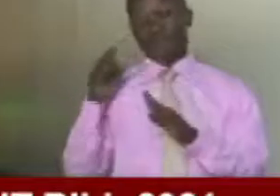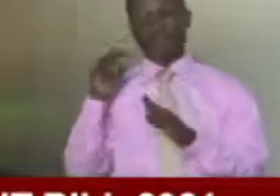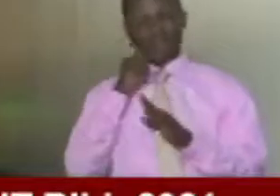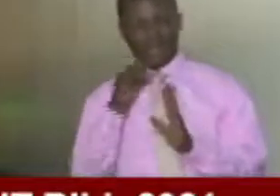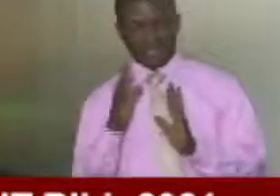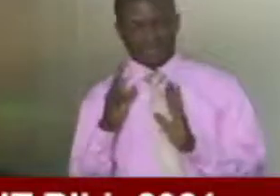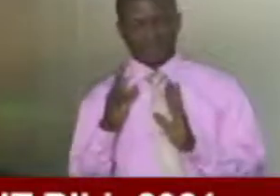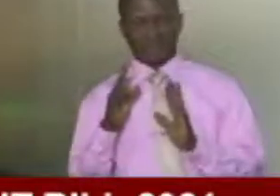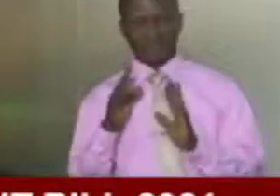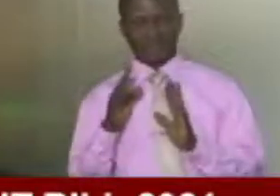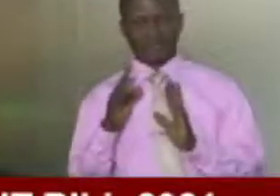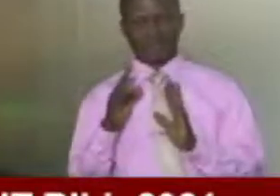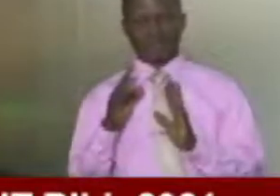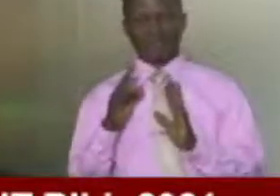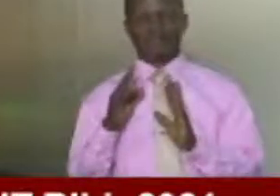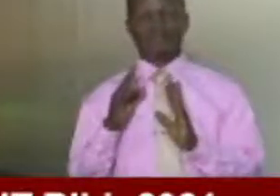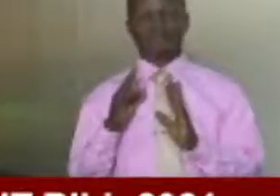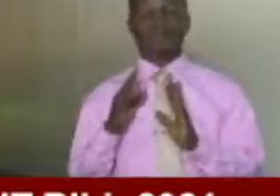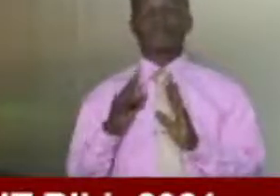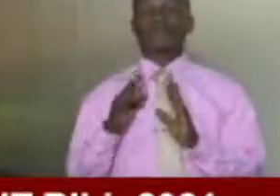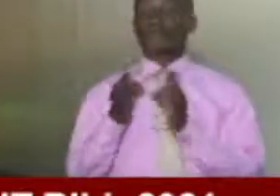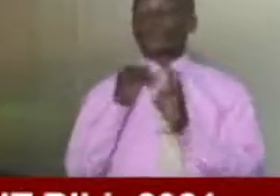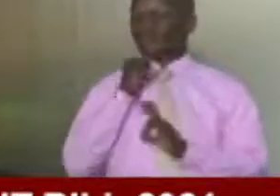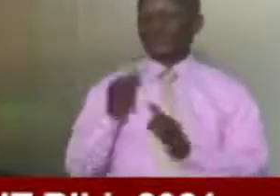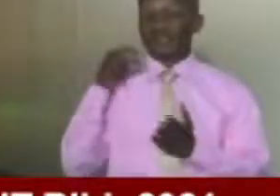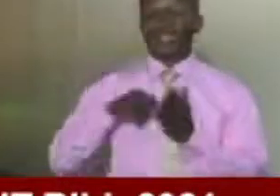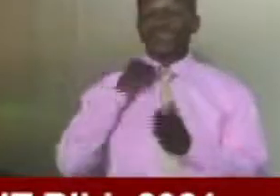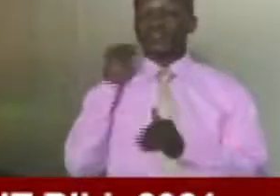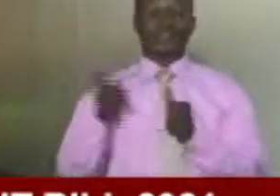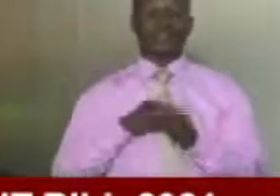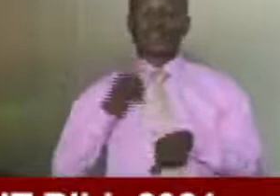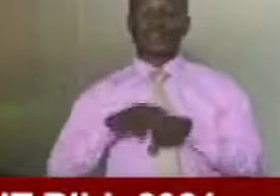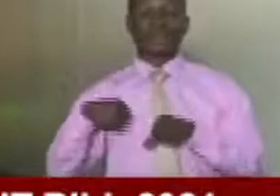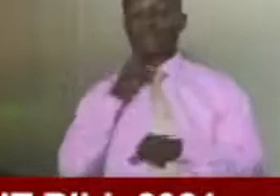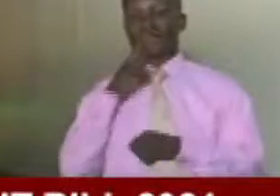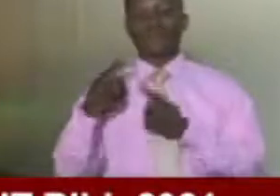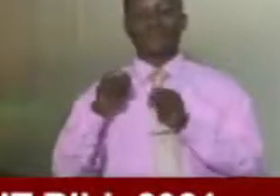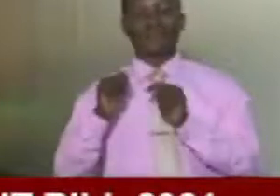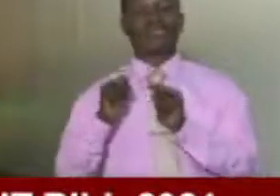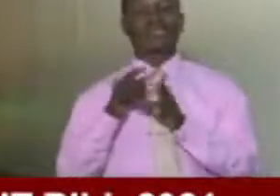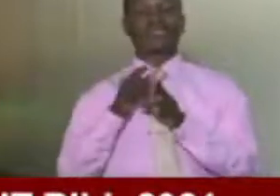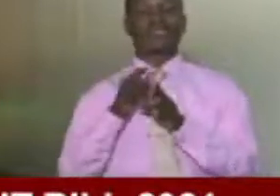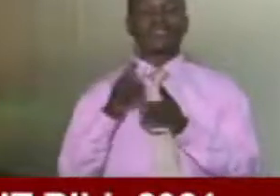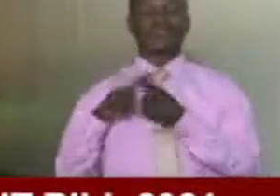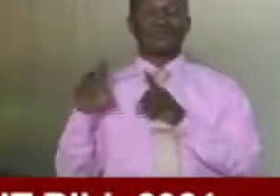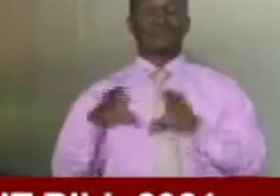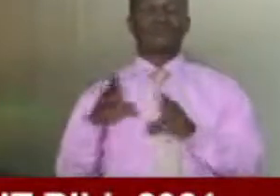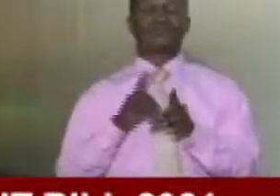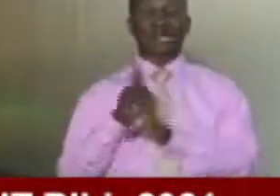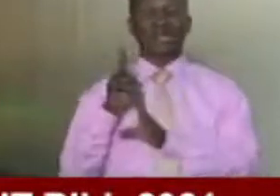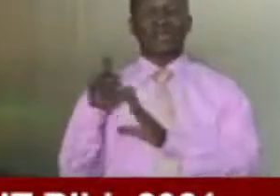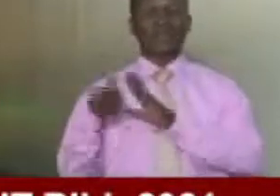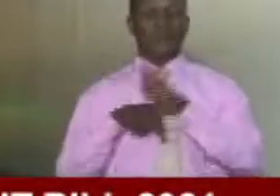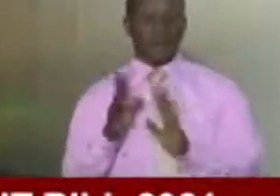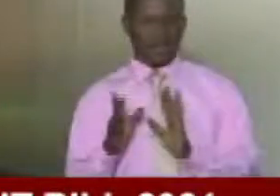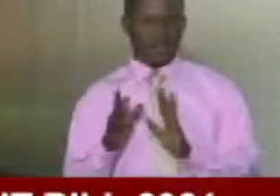interest, if truth must be told. Otherwise, this is not the first time we are trying direct primaries. we know is a failure in